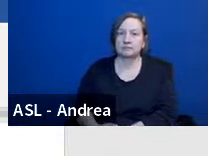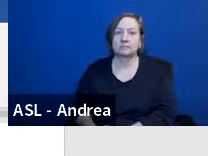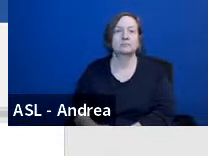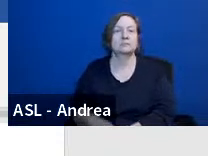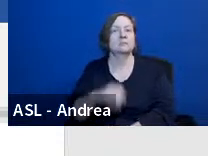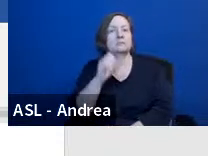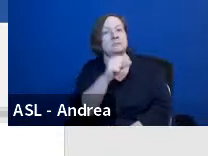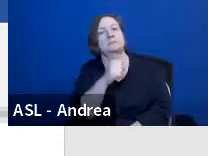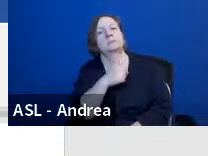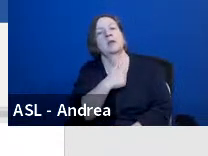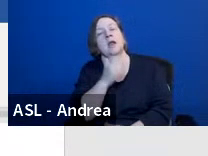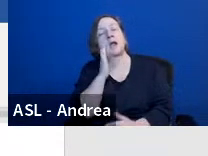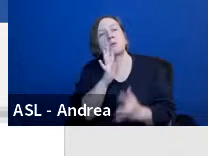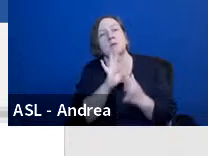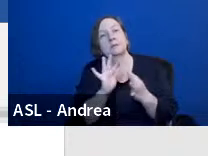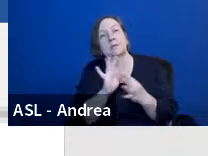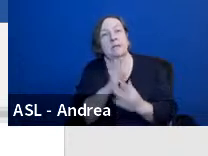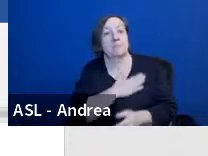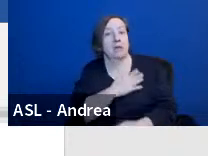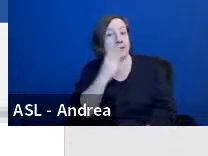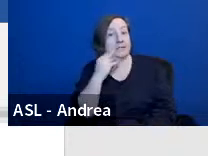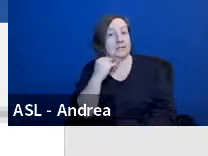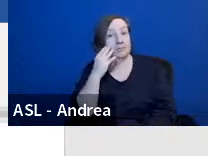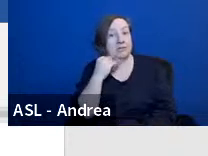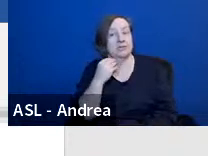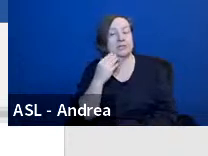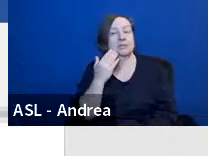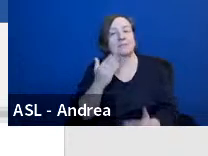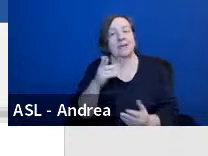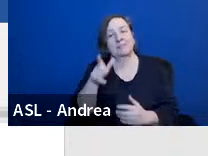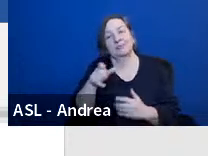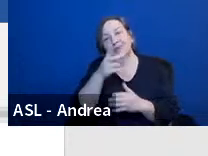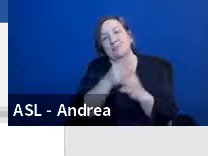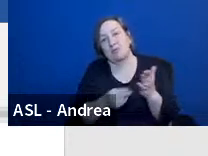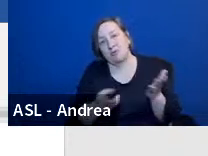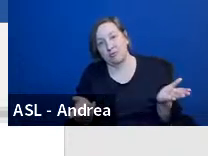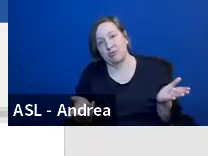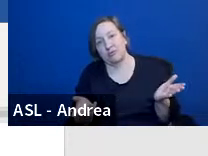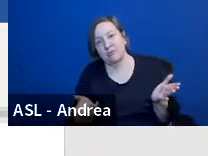Yeah, I would only say that in my experience, you probably need both.